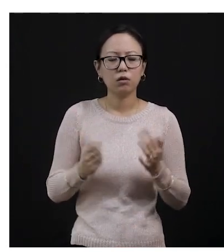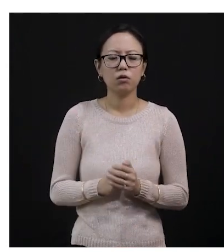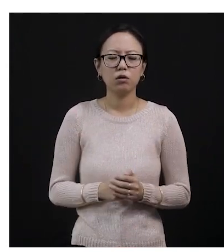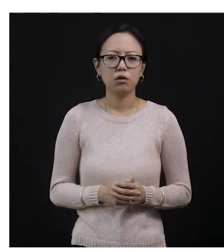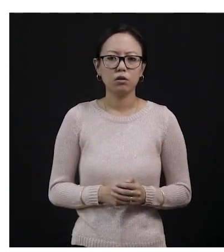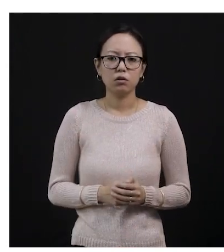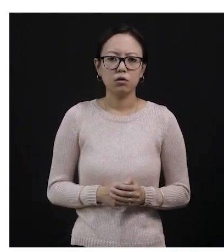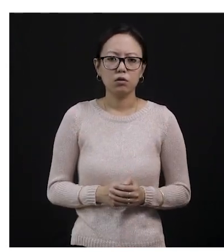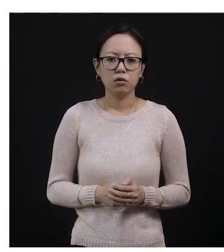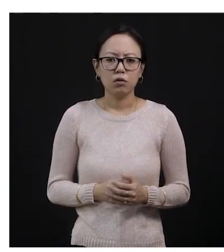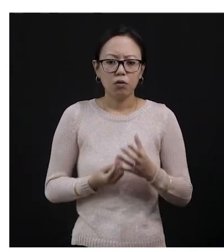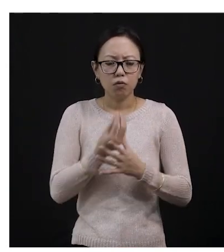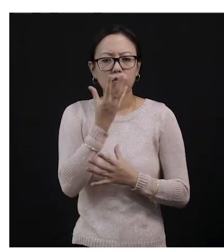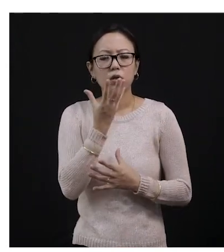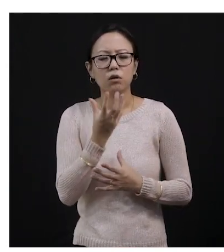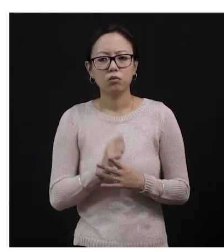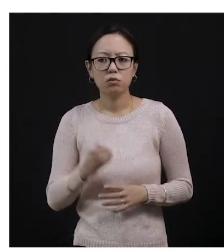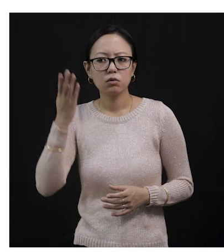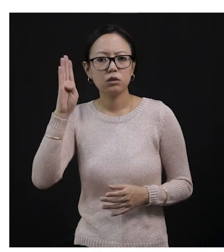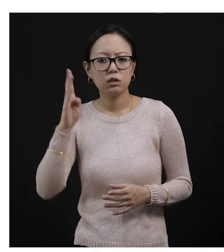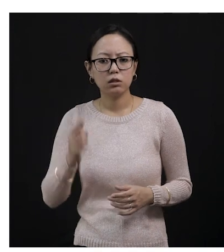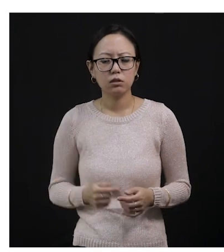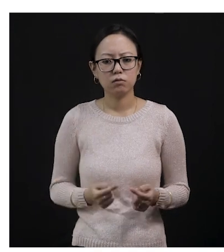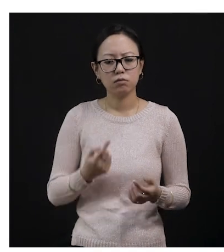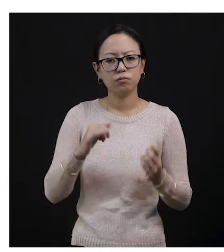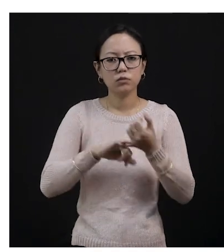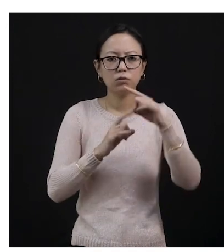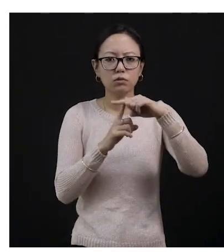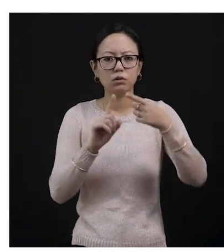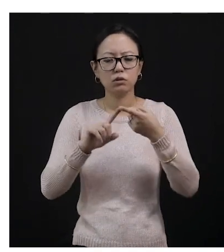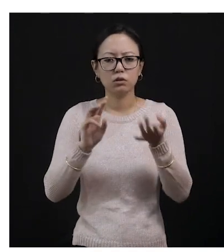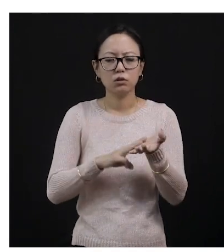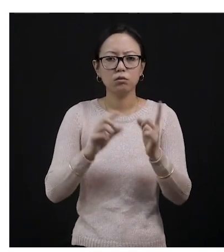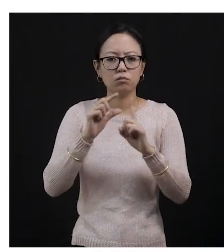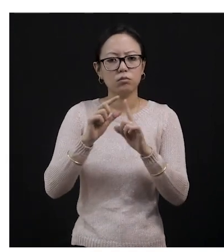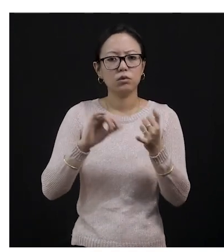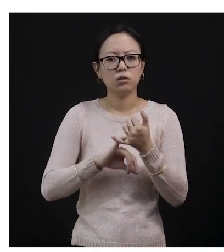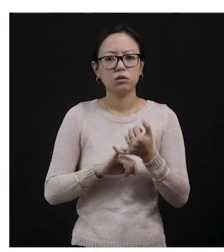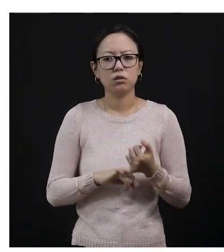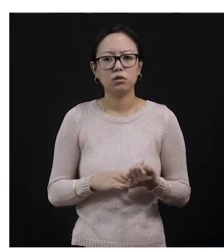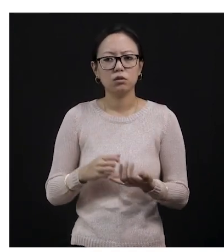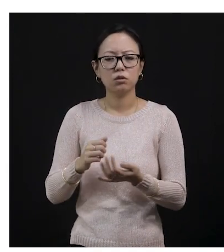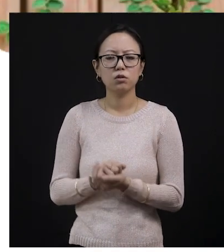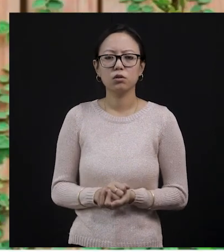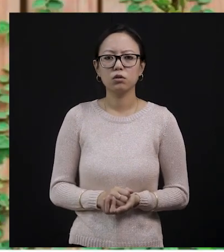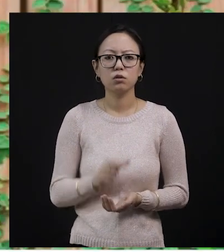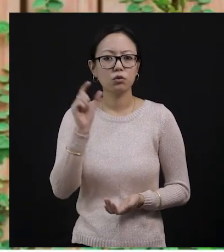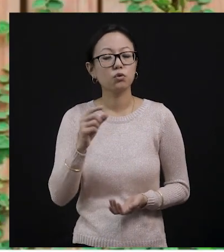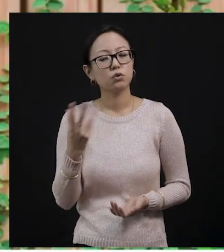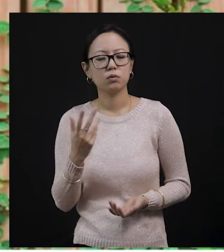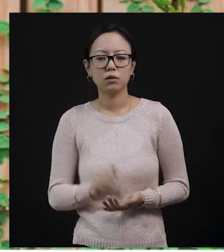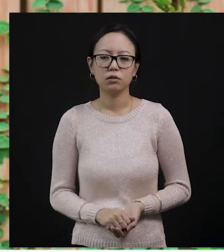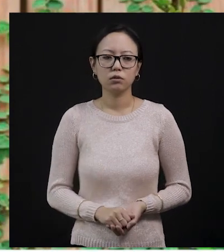of flowers, the leaves. Don't forget this. Okay, students, this is a very important chapter. So, for